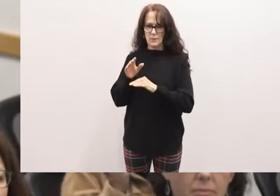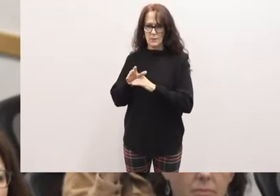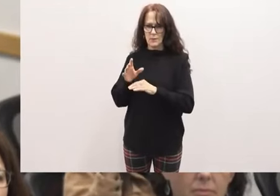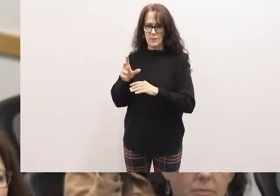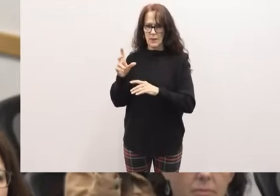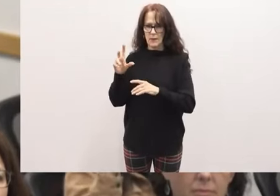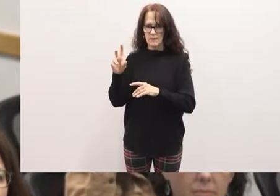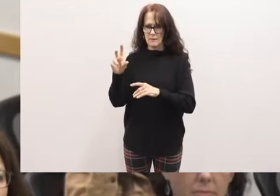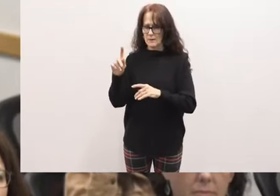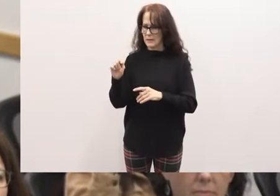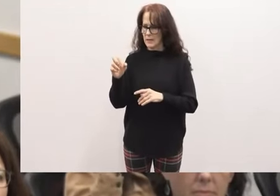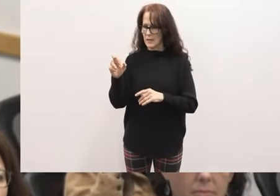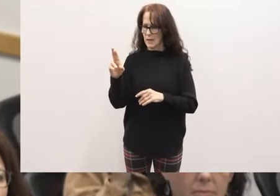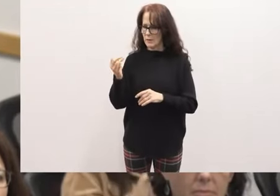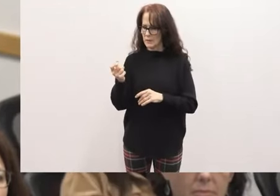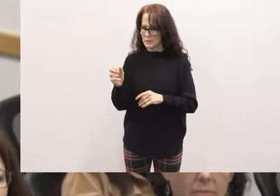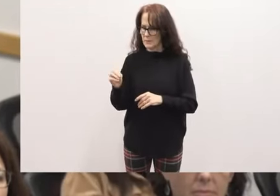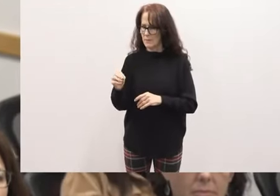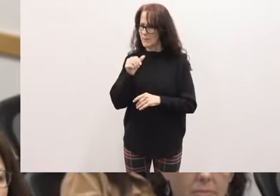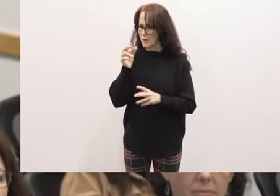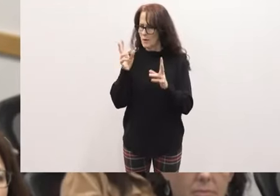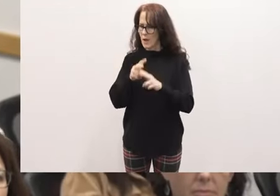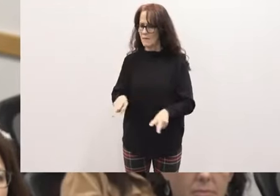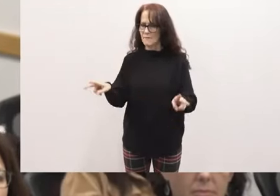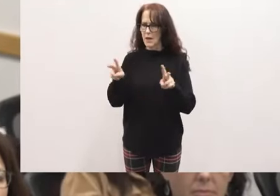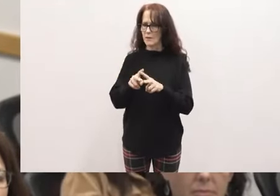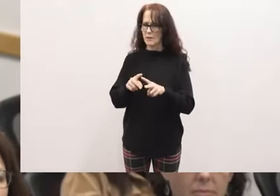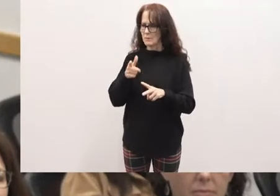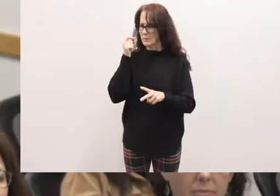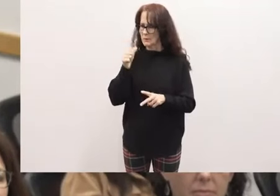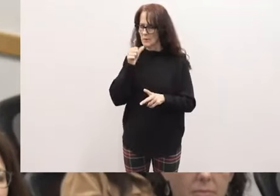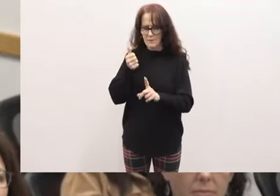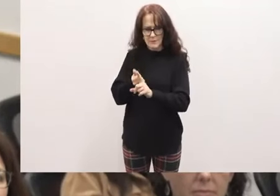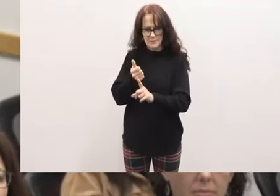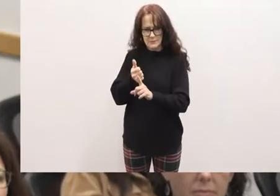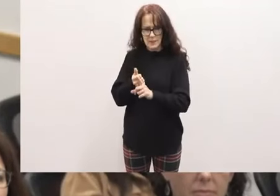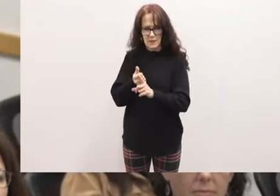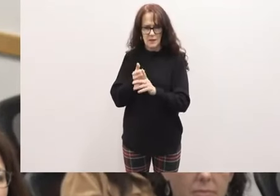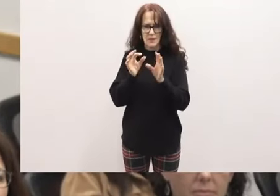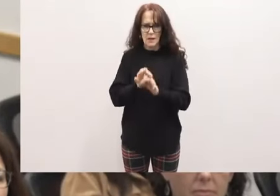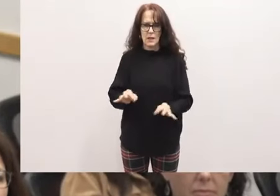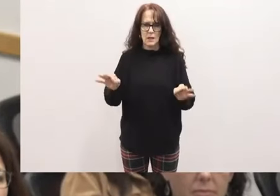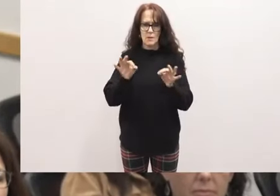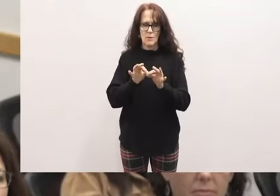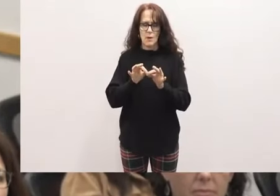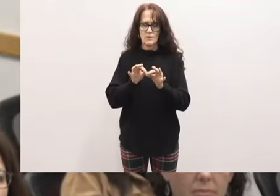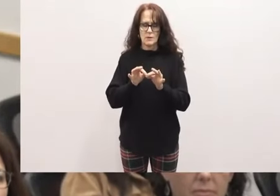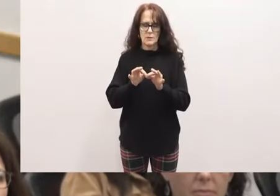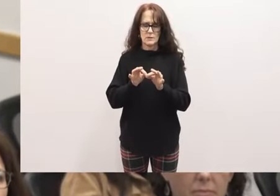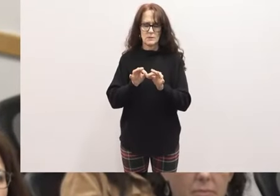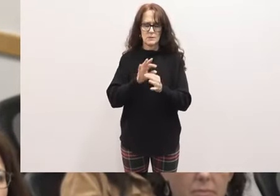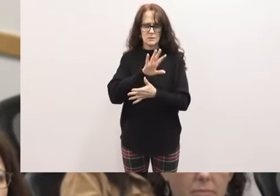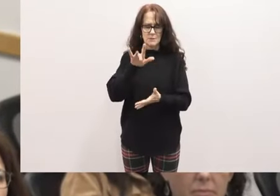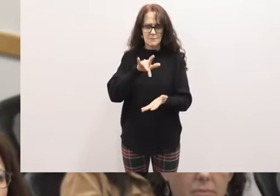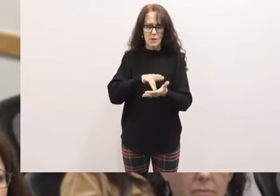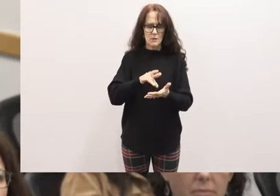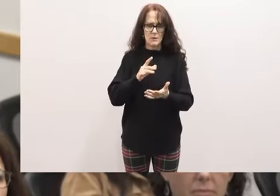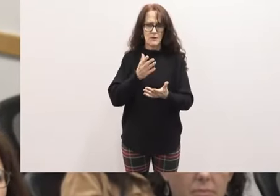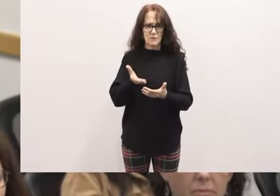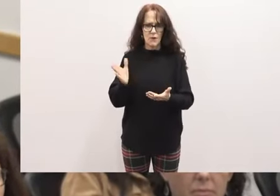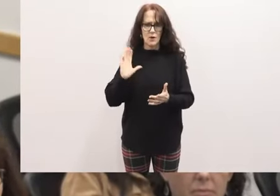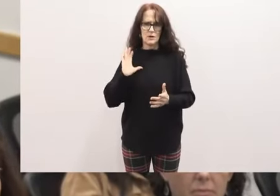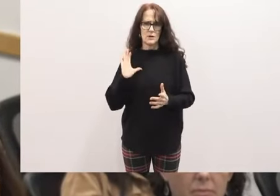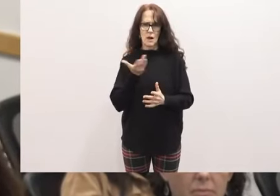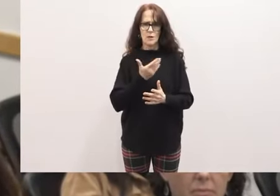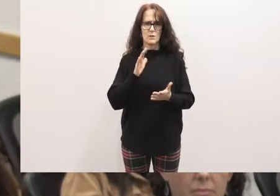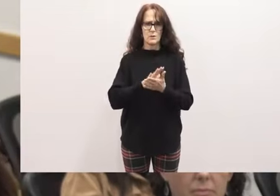like they're not valued because of who they are? A core duty of our society is to protect our youth from harm. This type